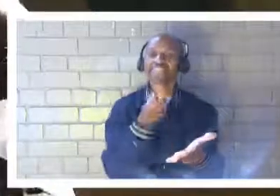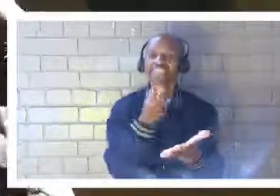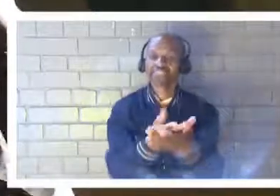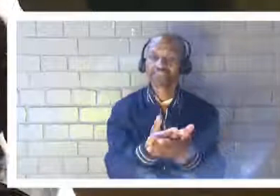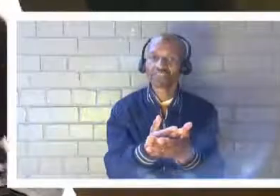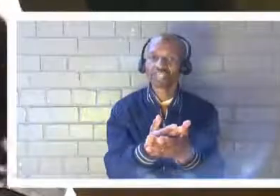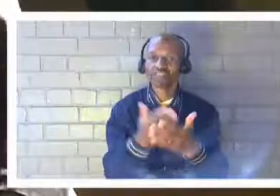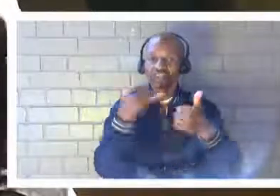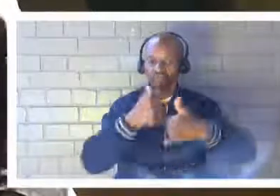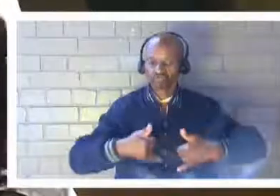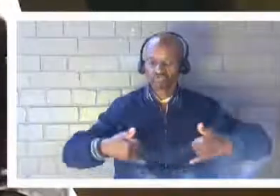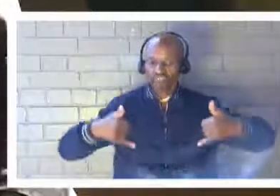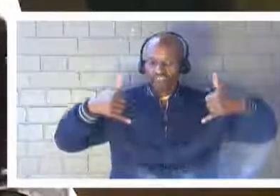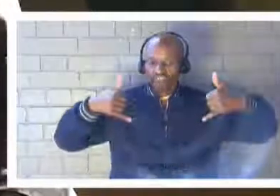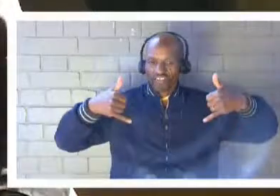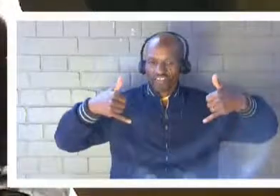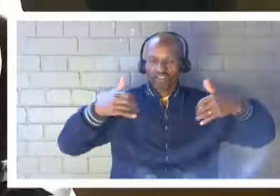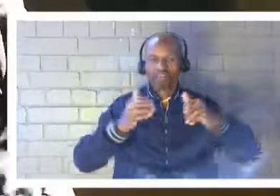trophy.